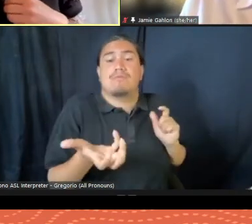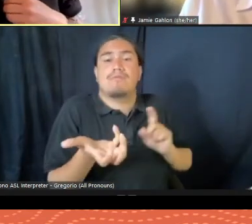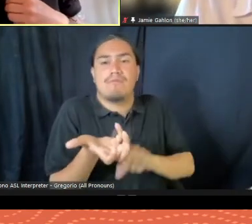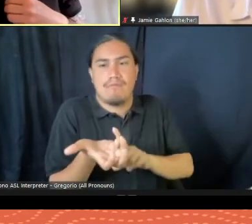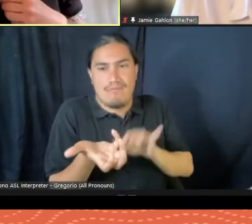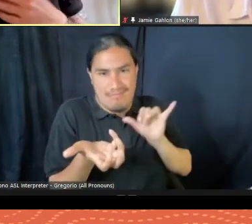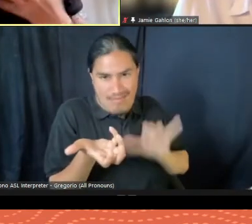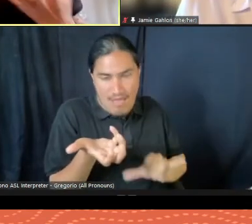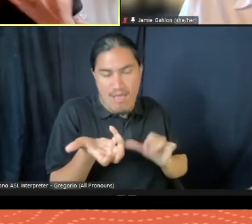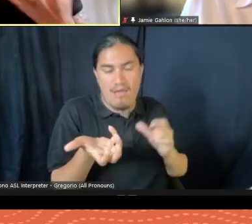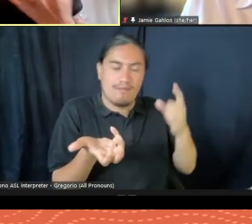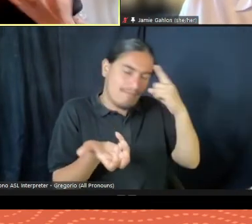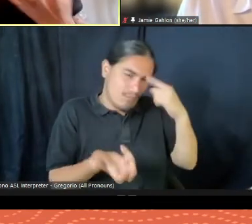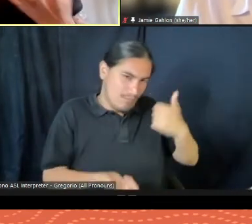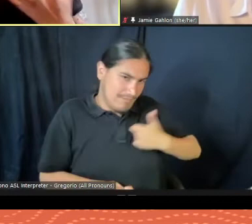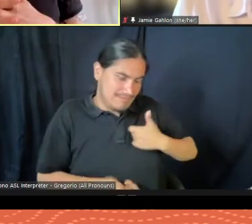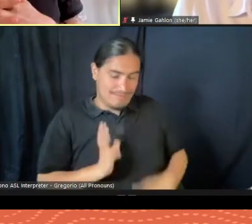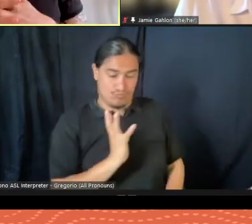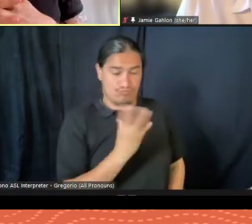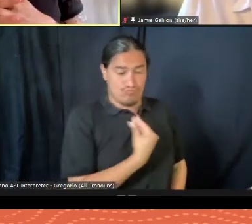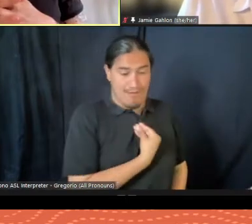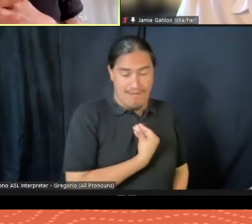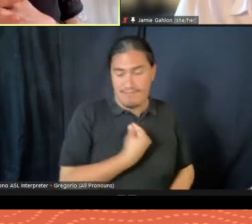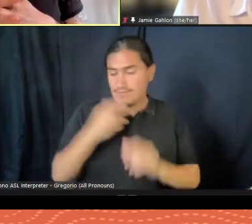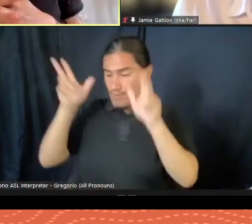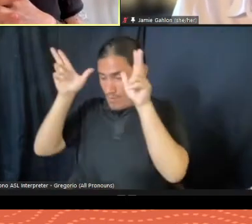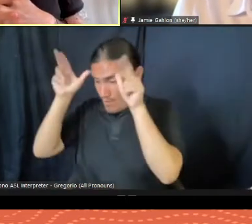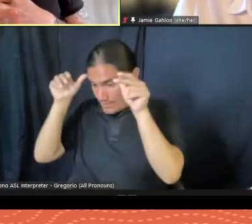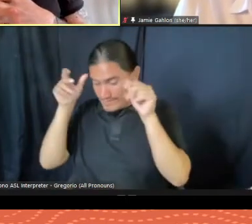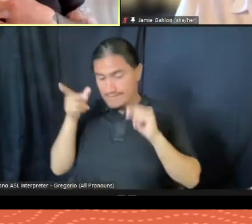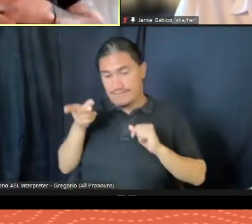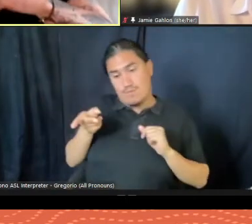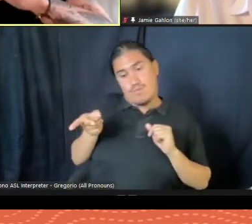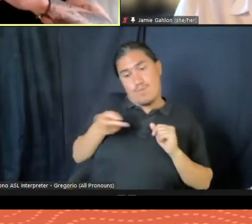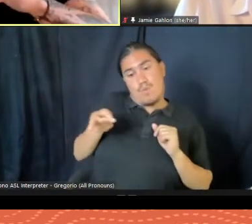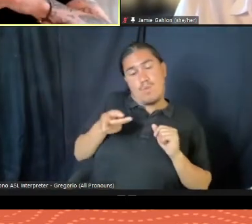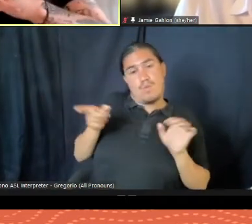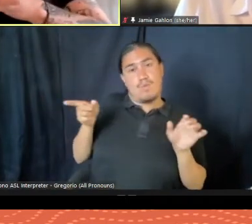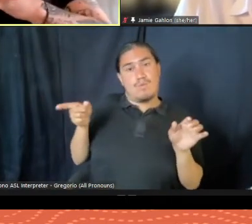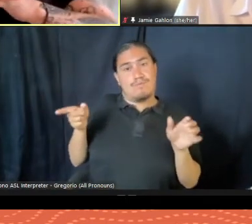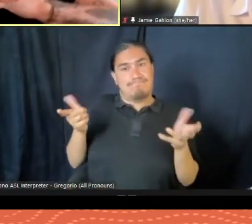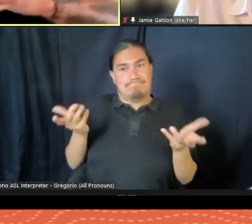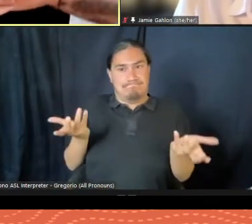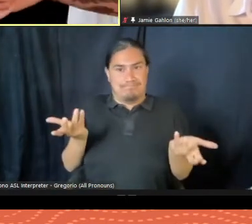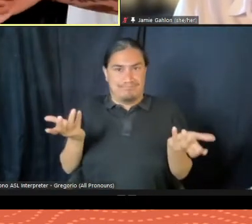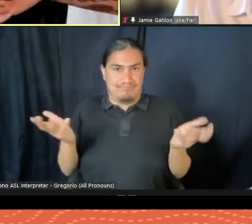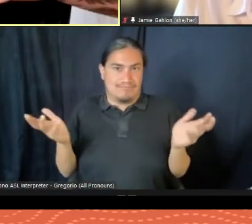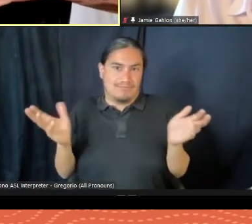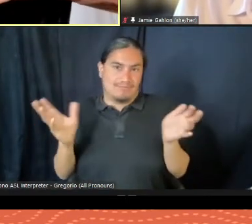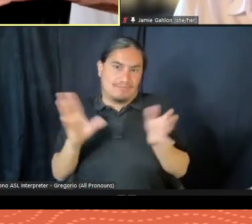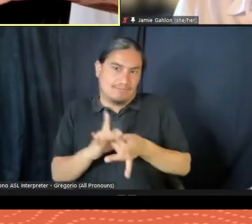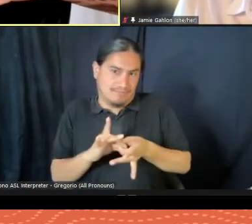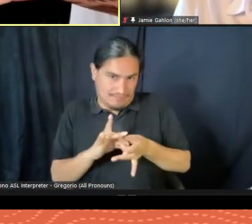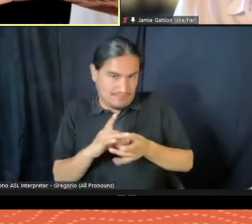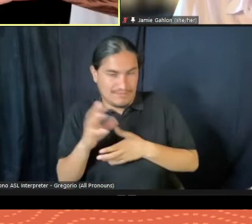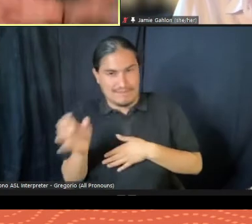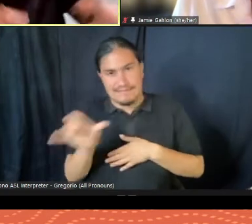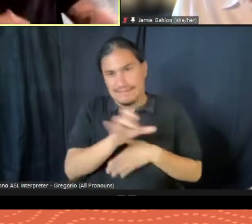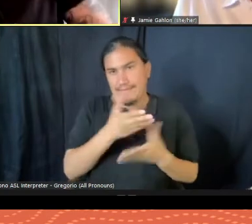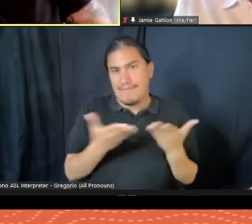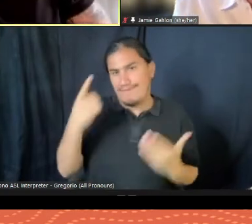me, transness and horses are, they're not linked, they are the same thing for